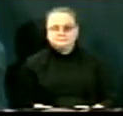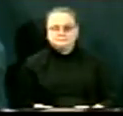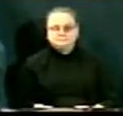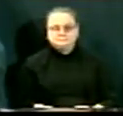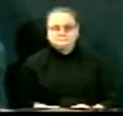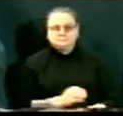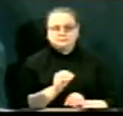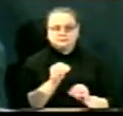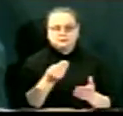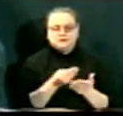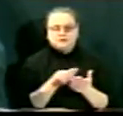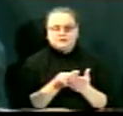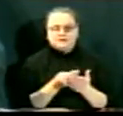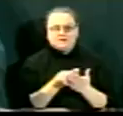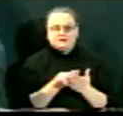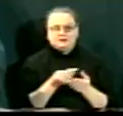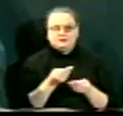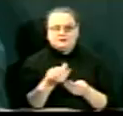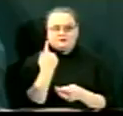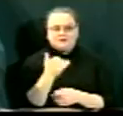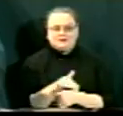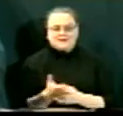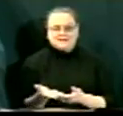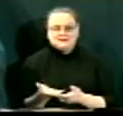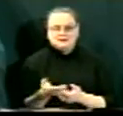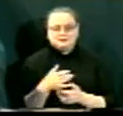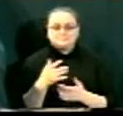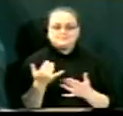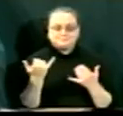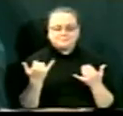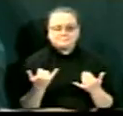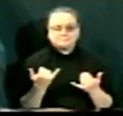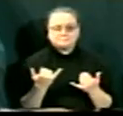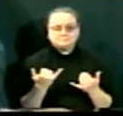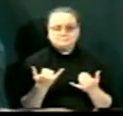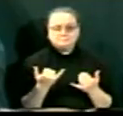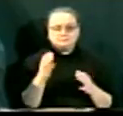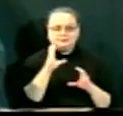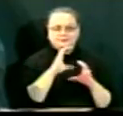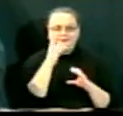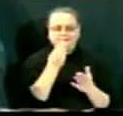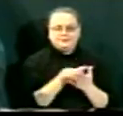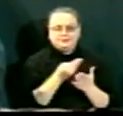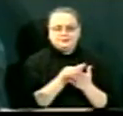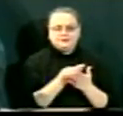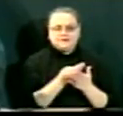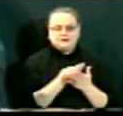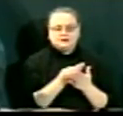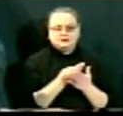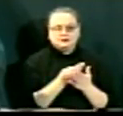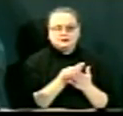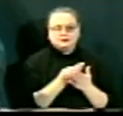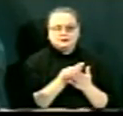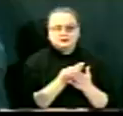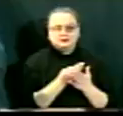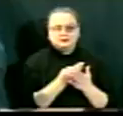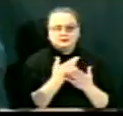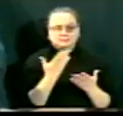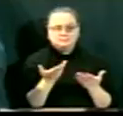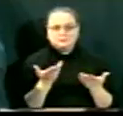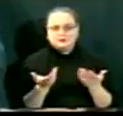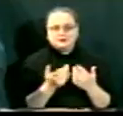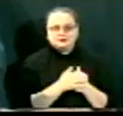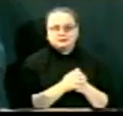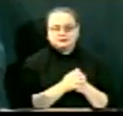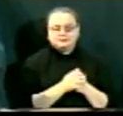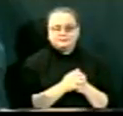There was no money budgeted for this, so we are currently searching for money to pay for it. That's pretty much what I